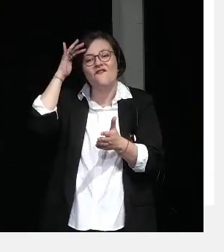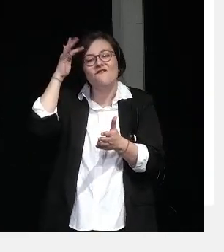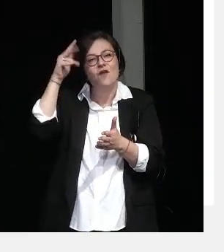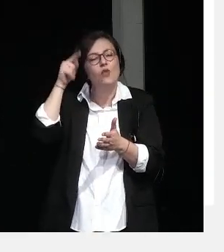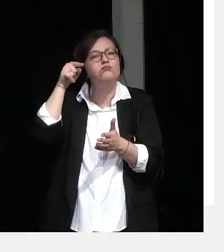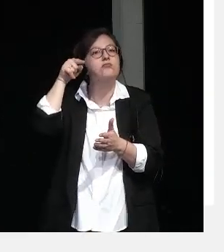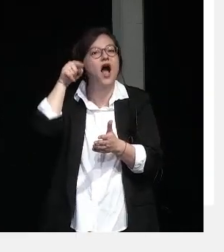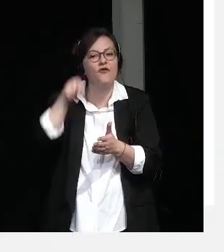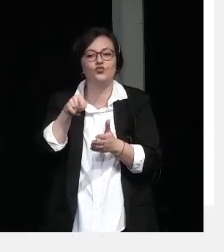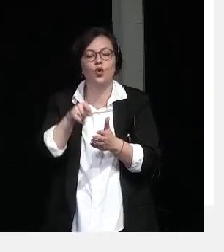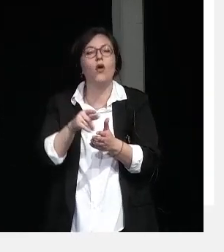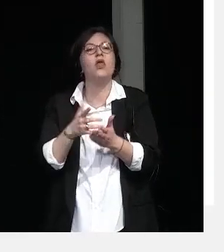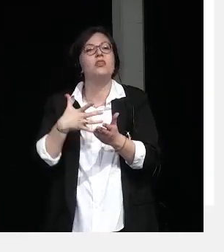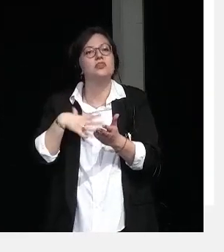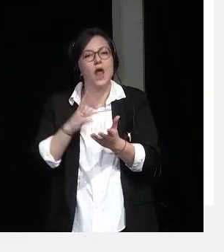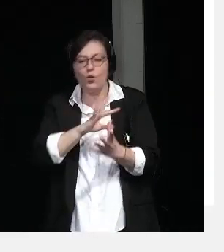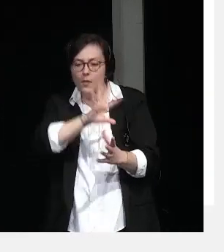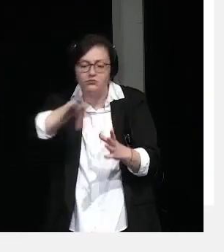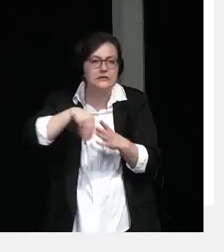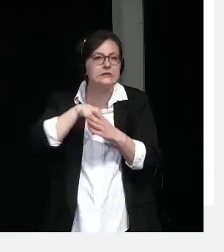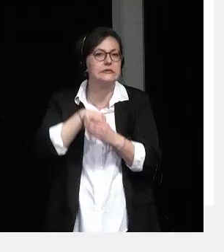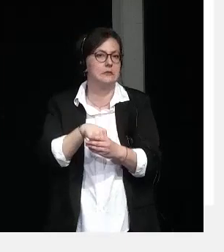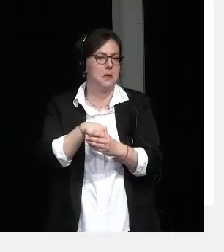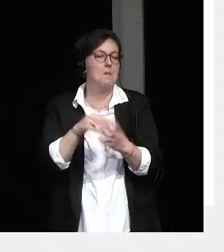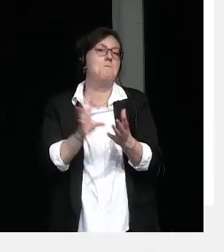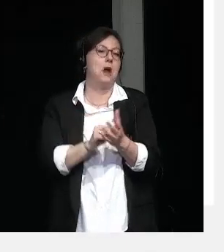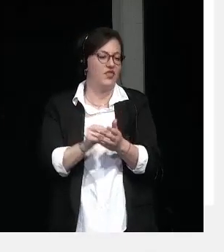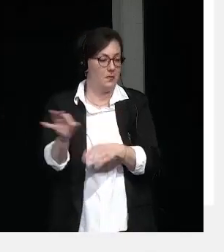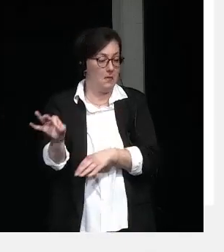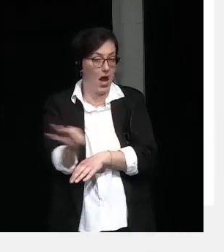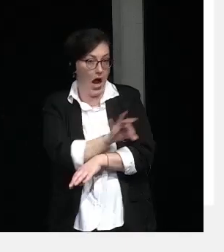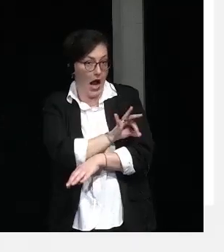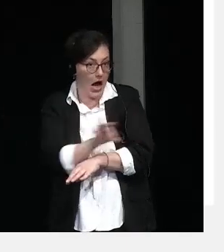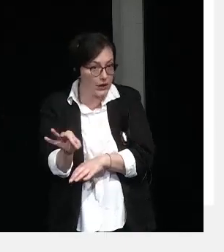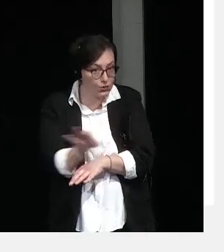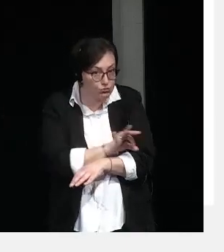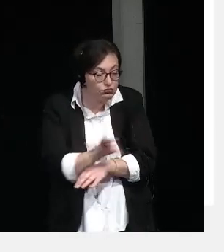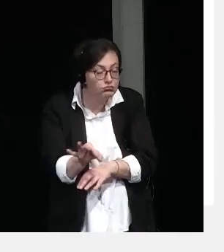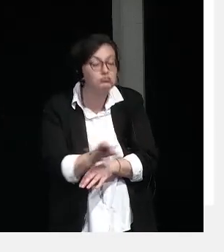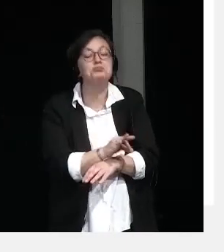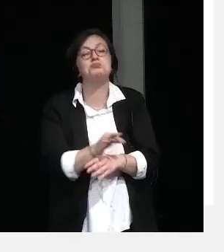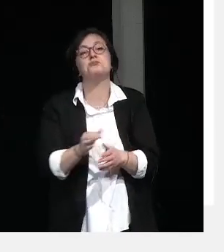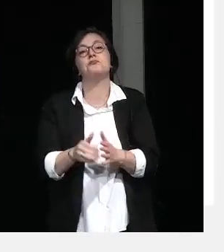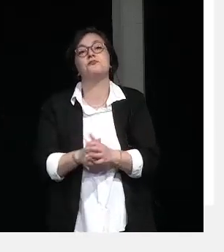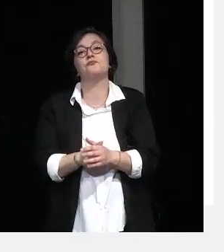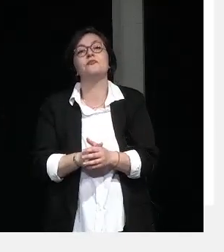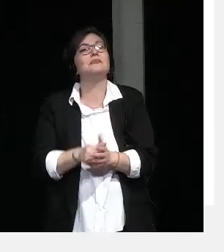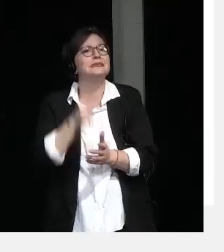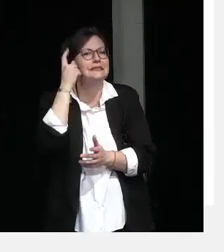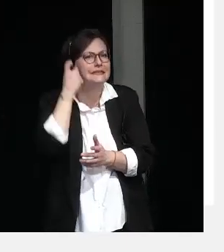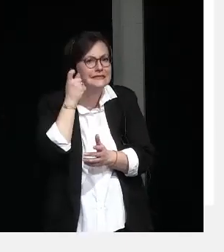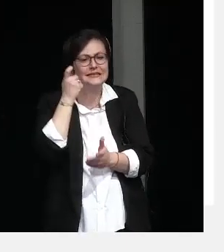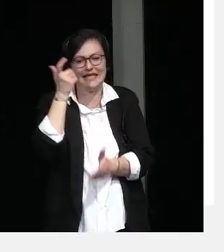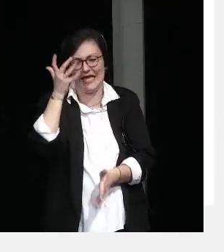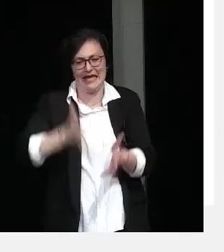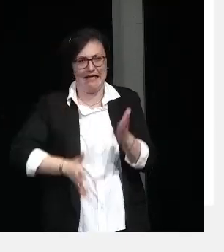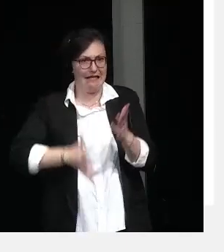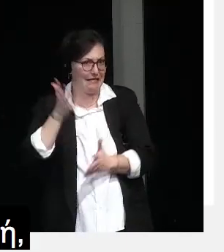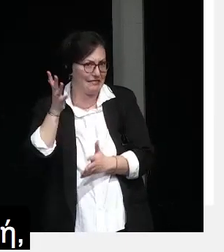say, you know that building a building to suit every